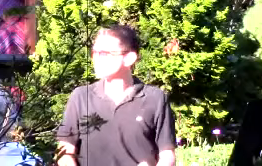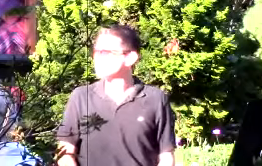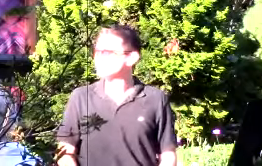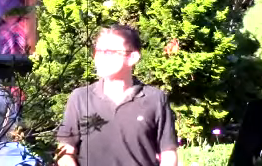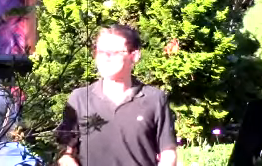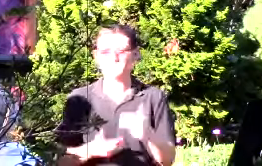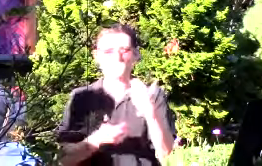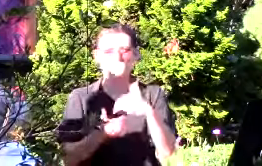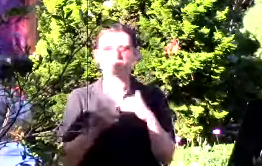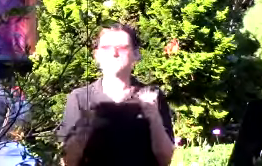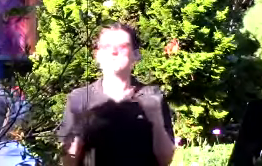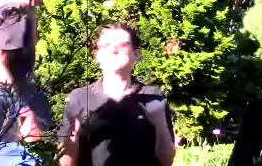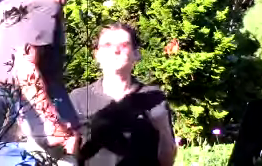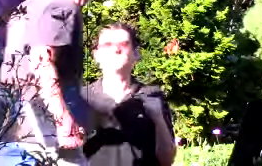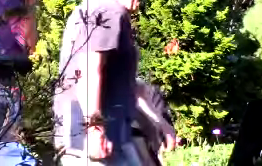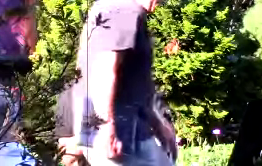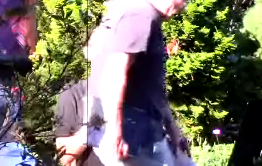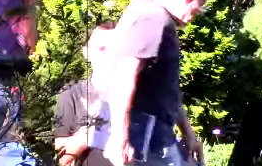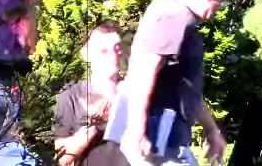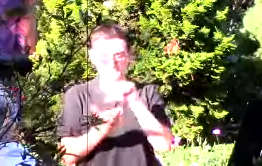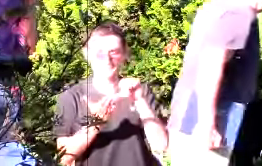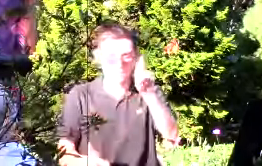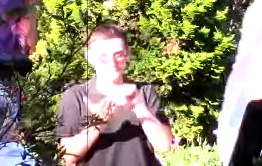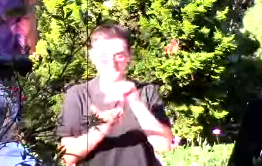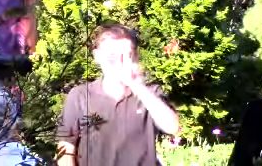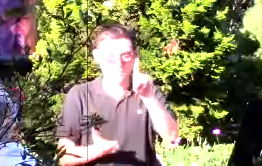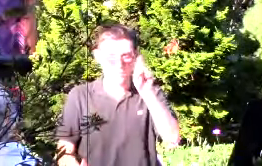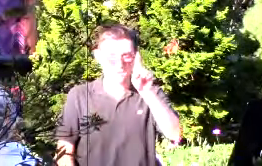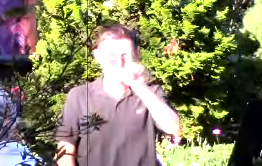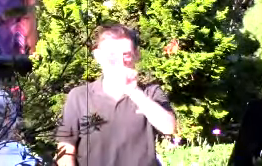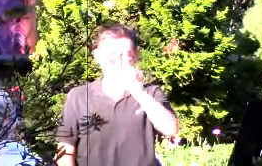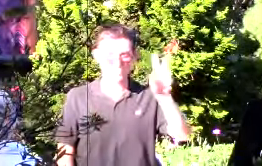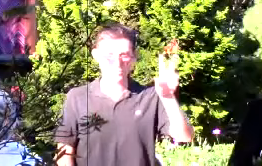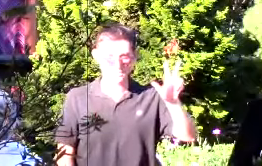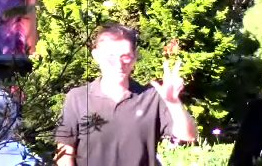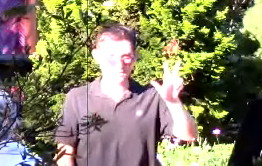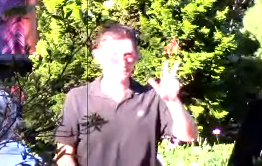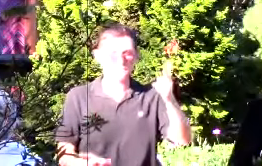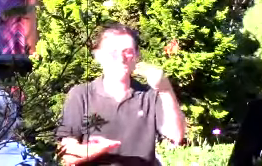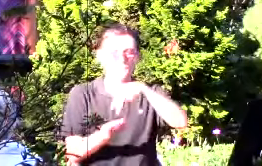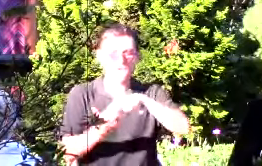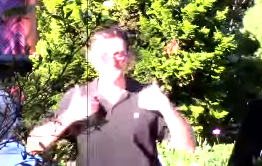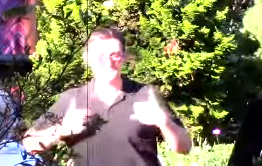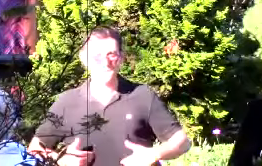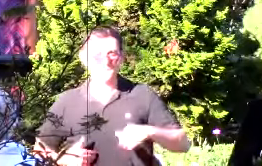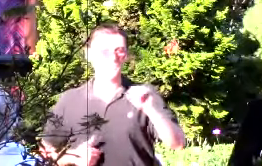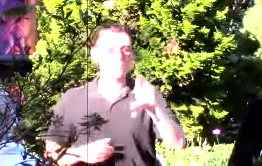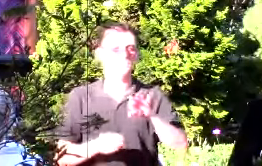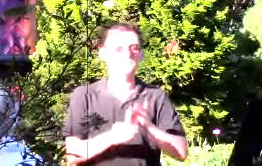Join us, please, as we turn to page 123, and we'll rise in body or in spirit for